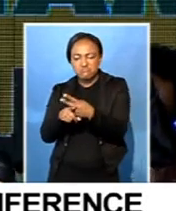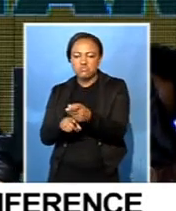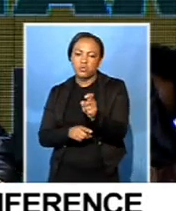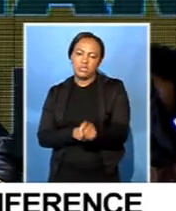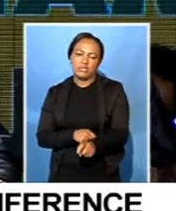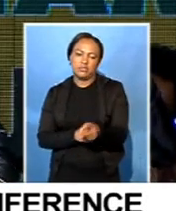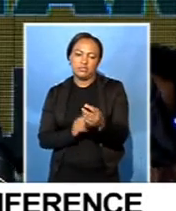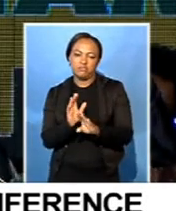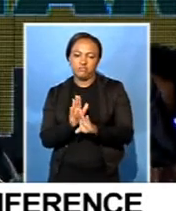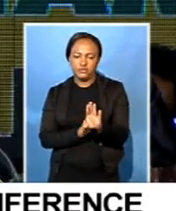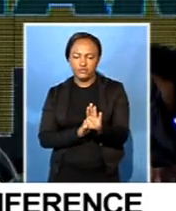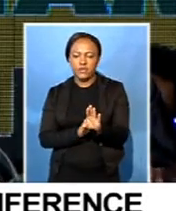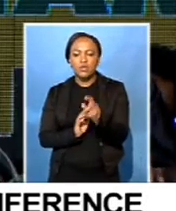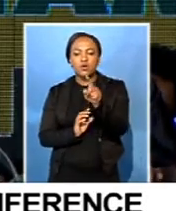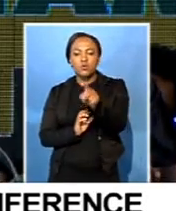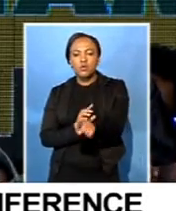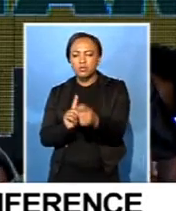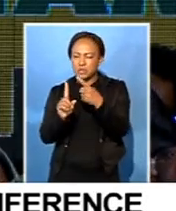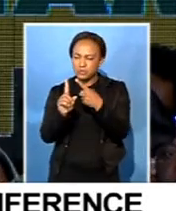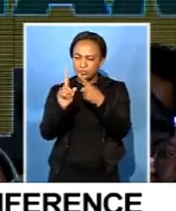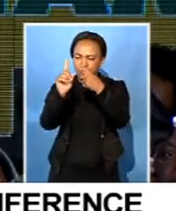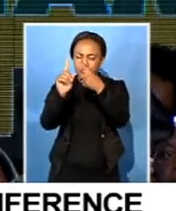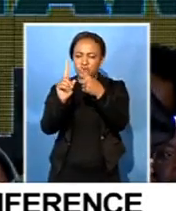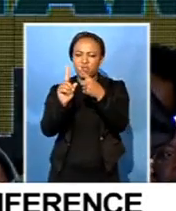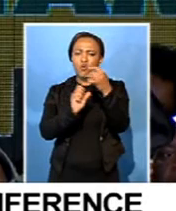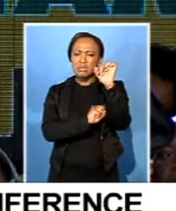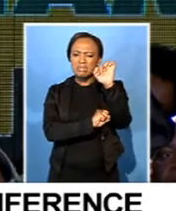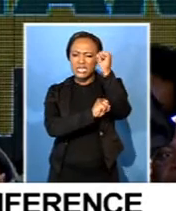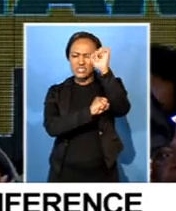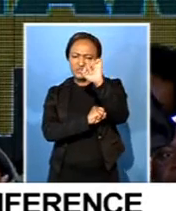We need to pursue industrialization